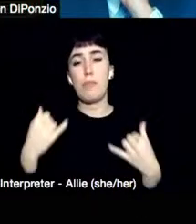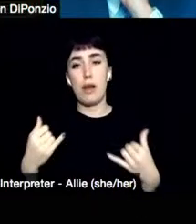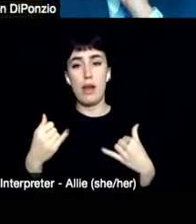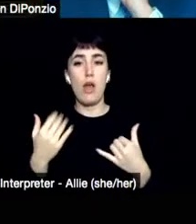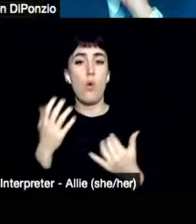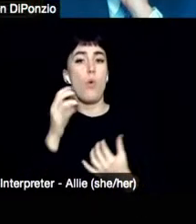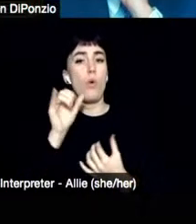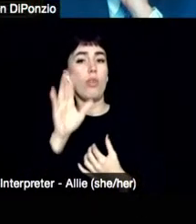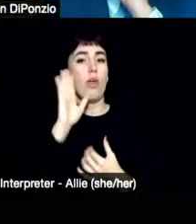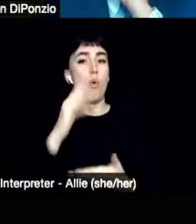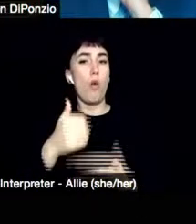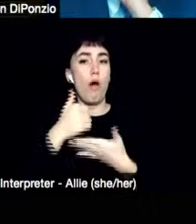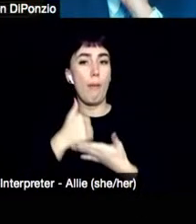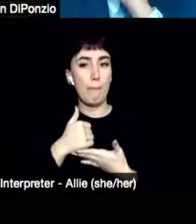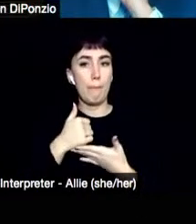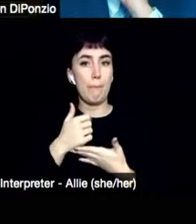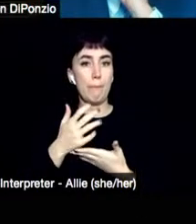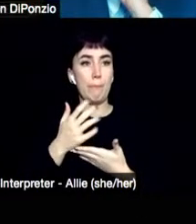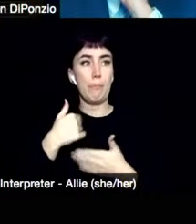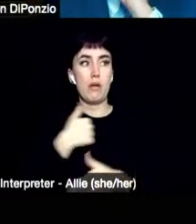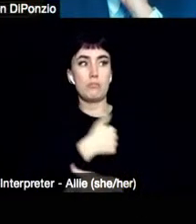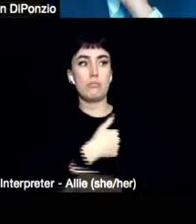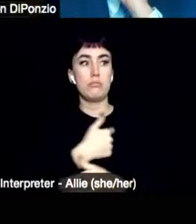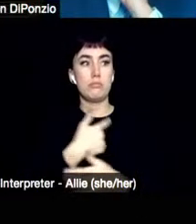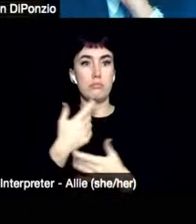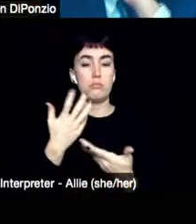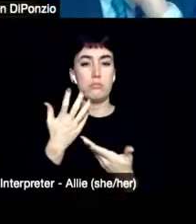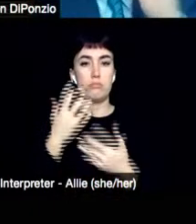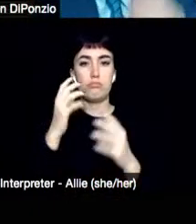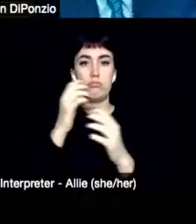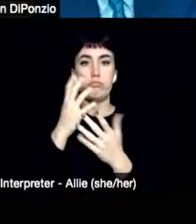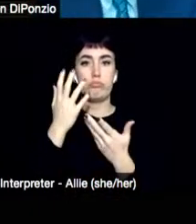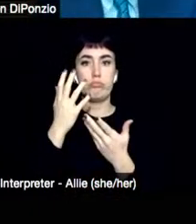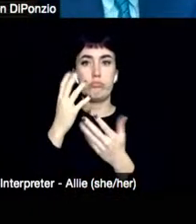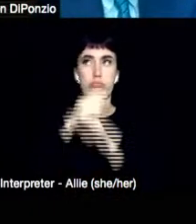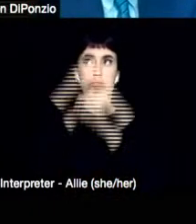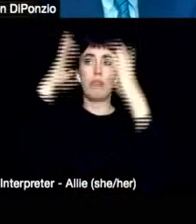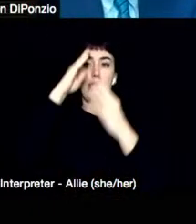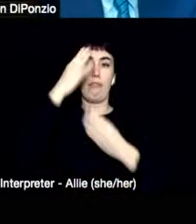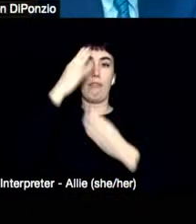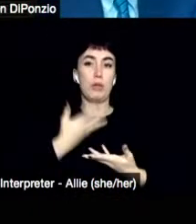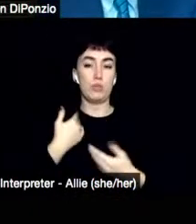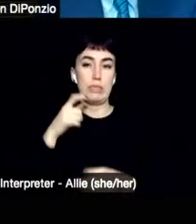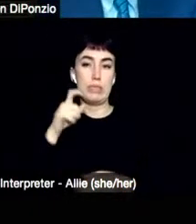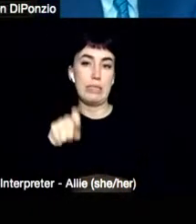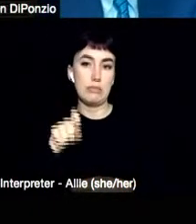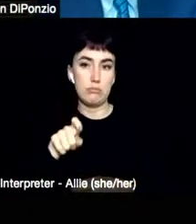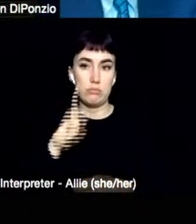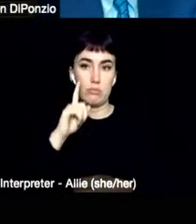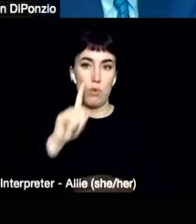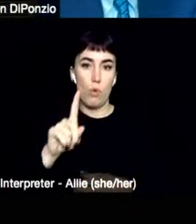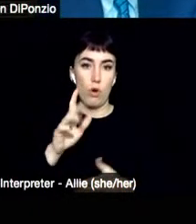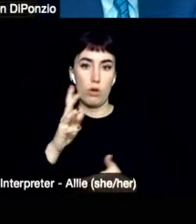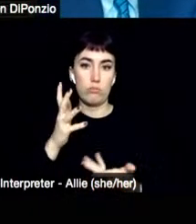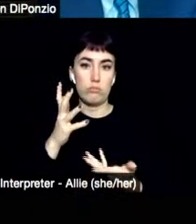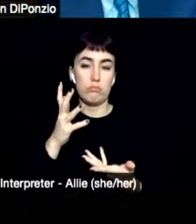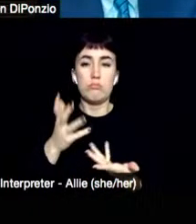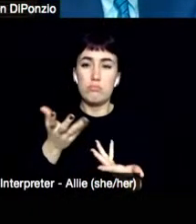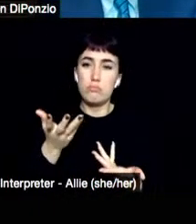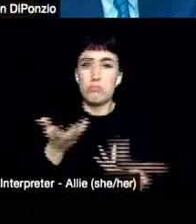that will help give us the information we can need to